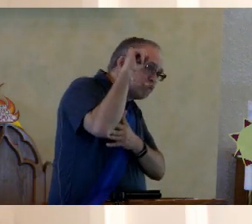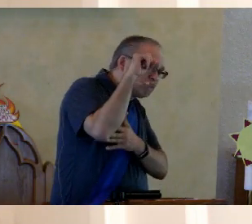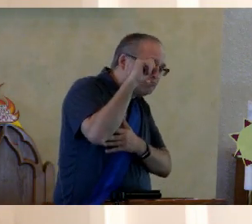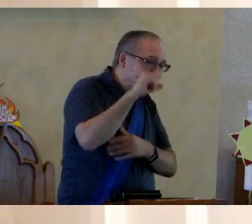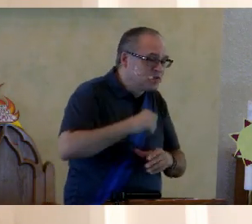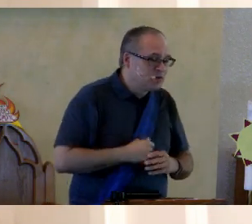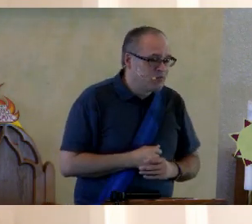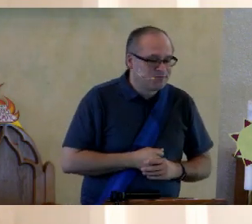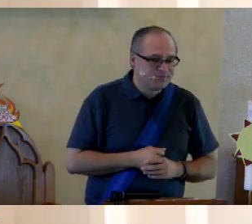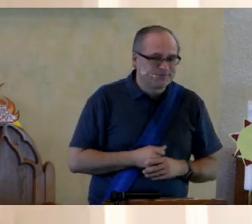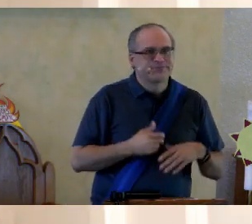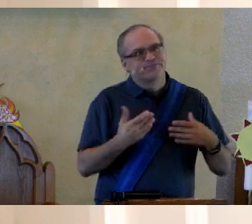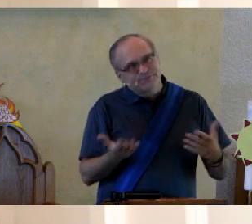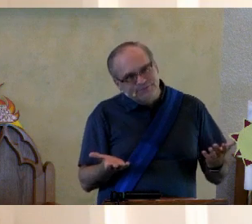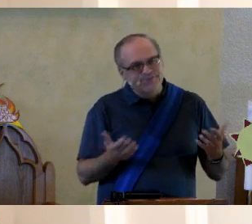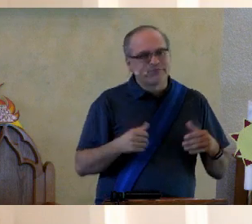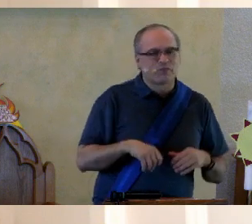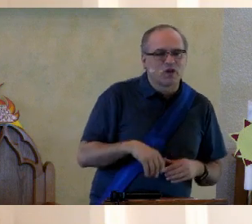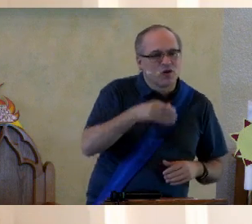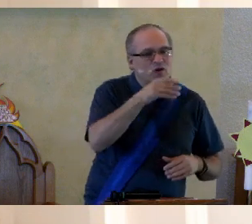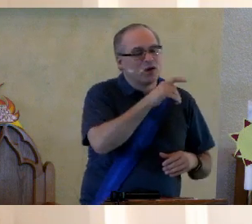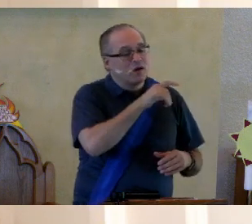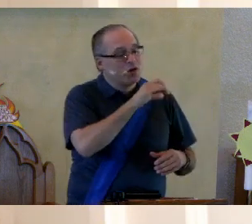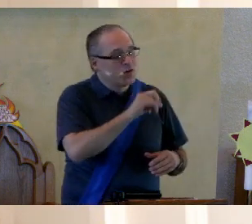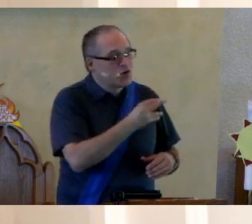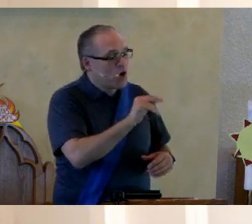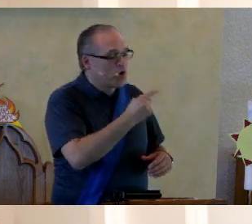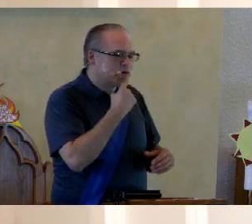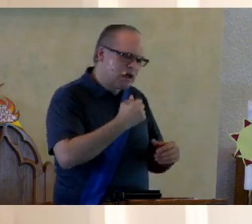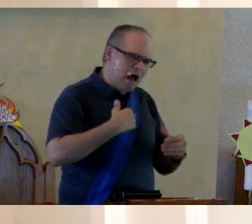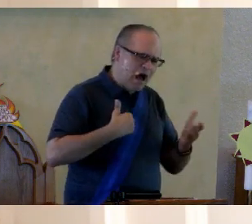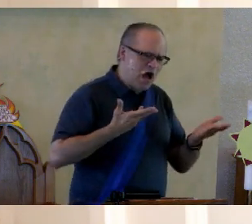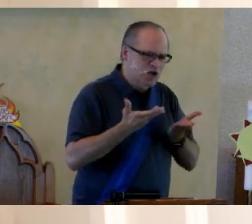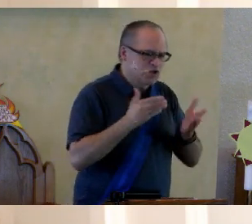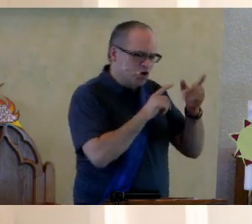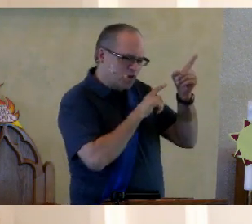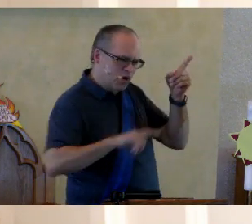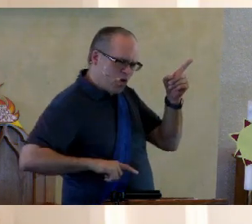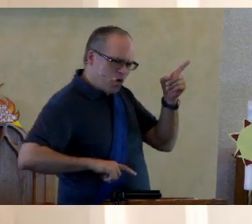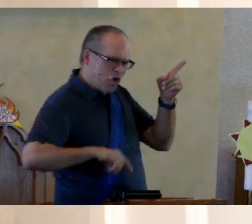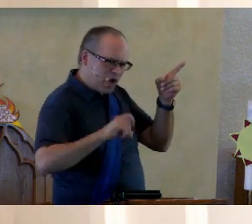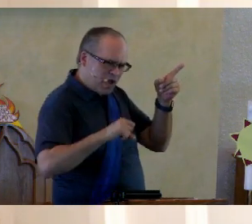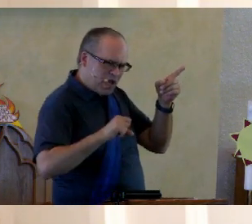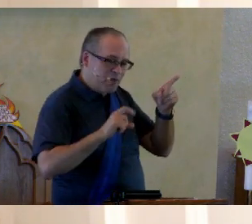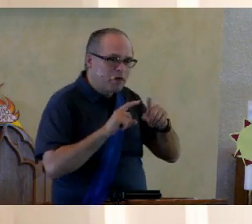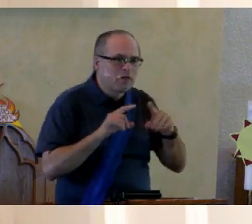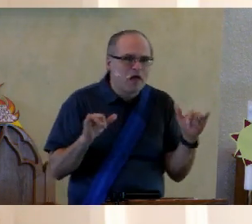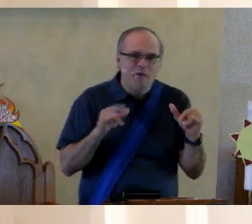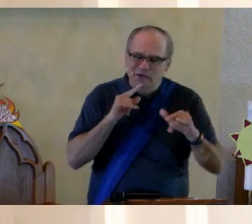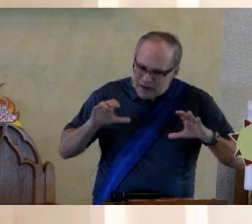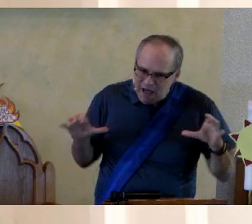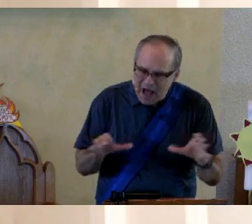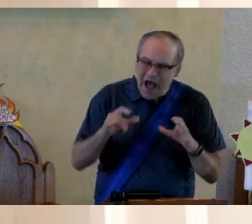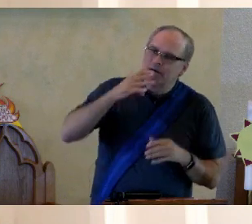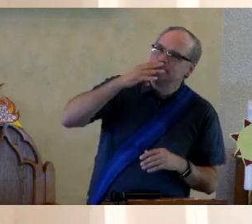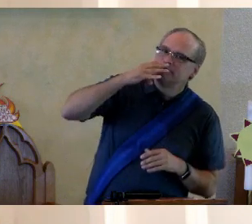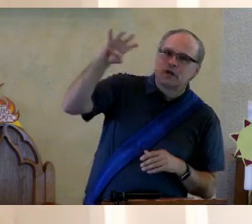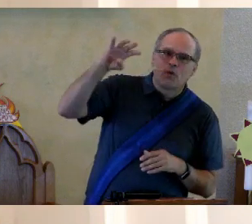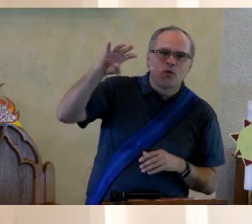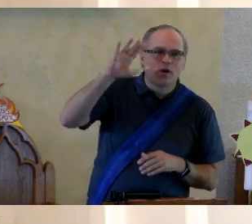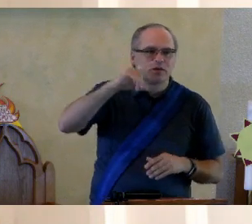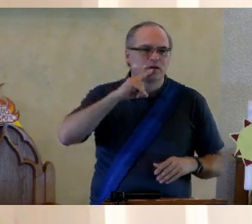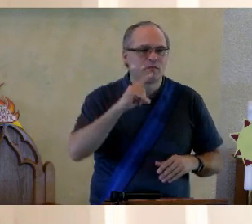one hand, Jonah claimed to be a servant of the Lord, but on the other, he was actively disobeying the Lord's command. Much